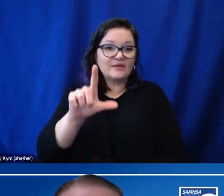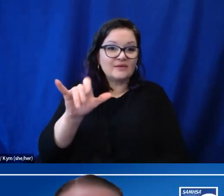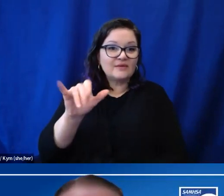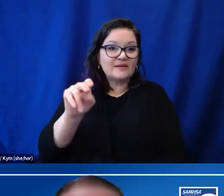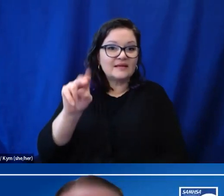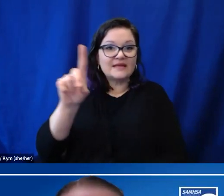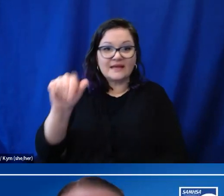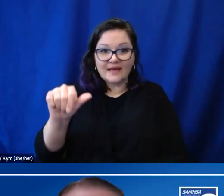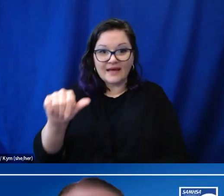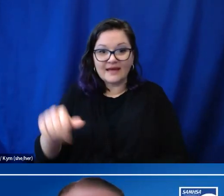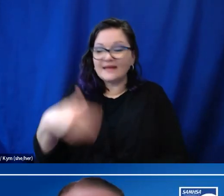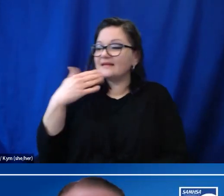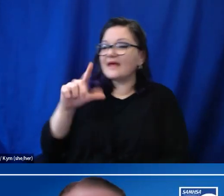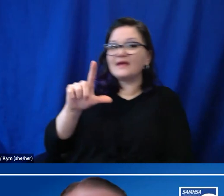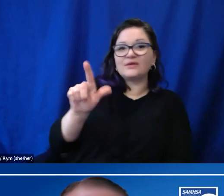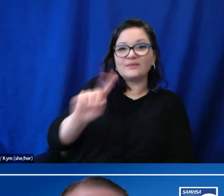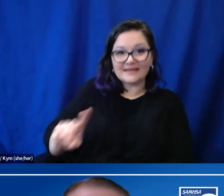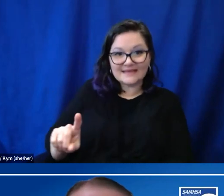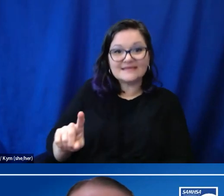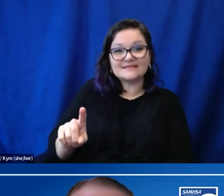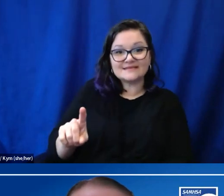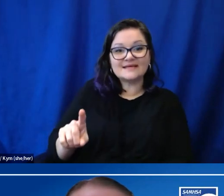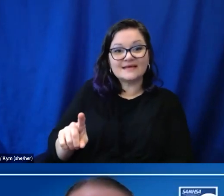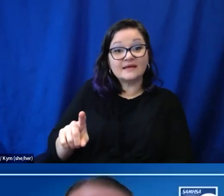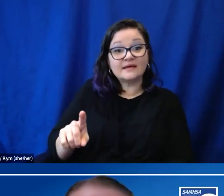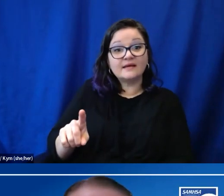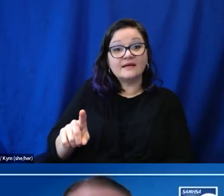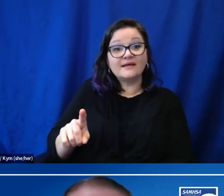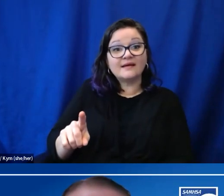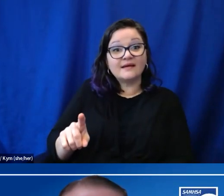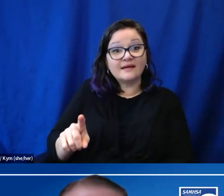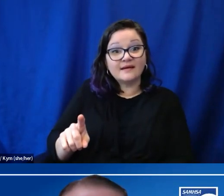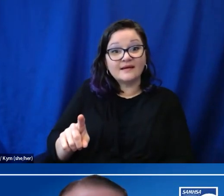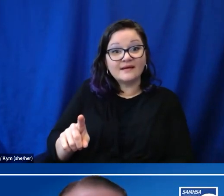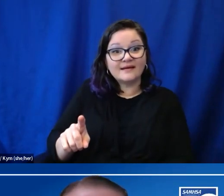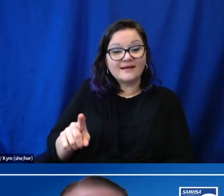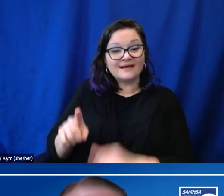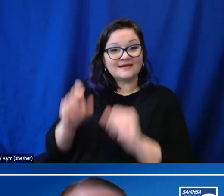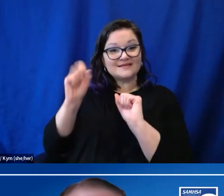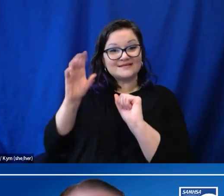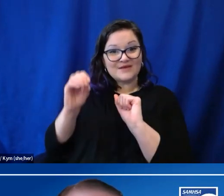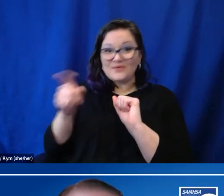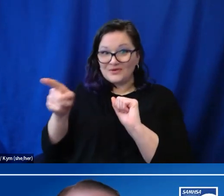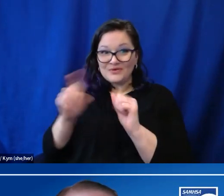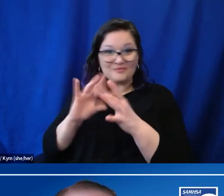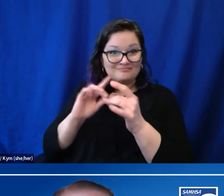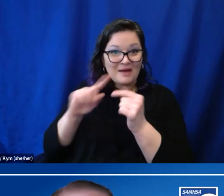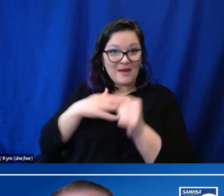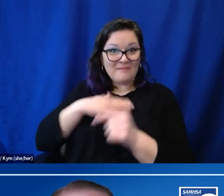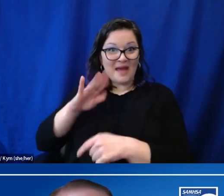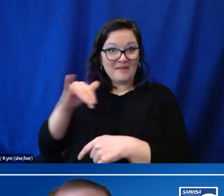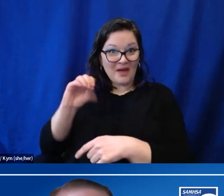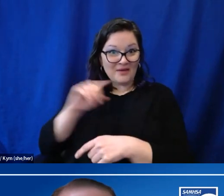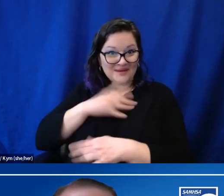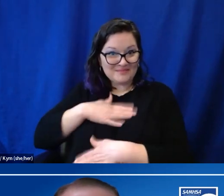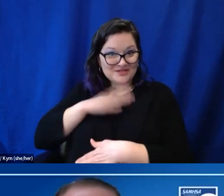Thank you, Liz. And told all my most of your remarks about my bio, but appreciate that. I